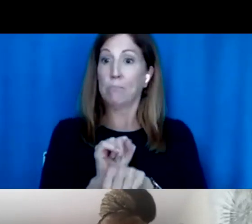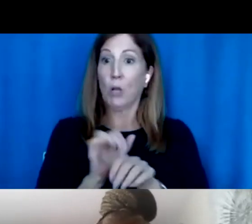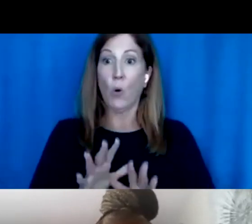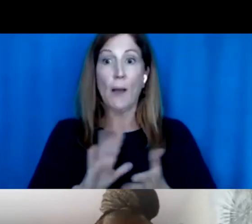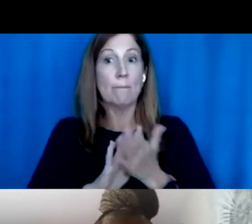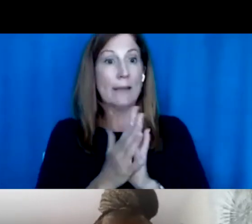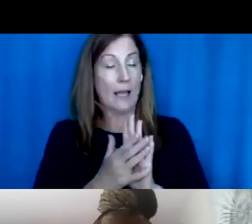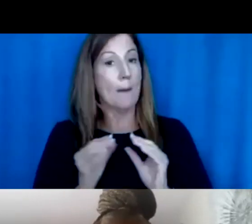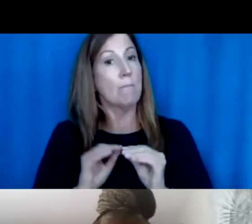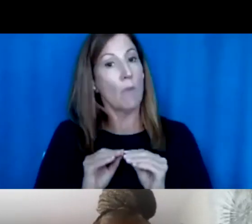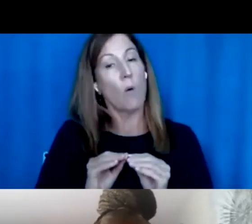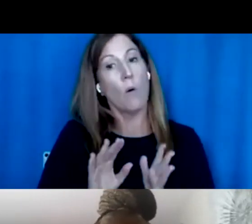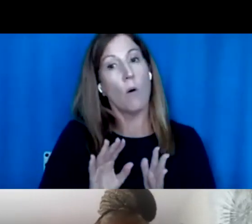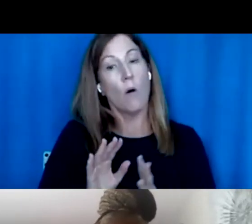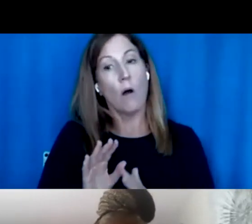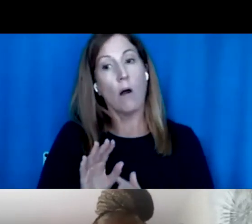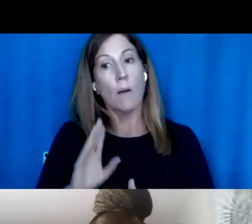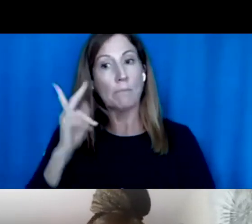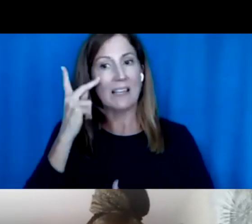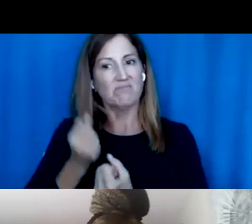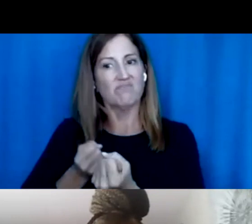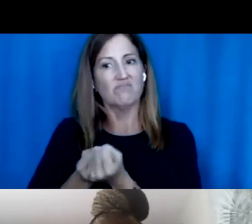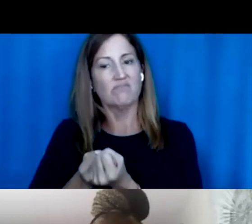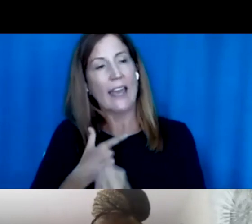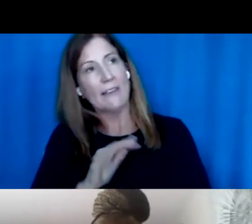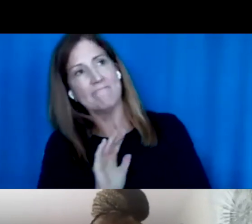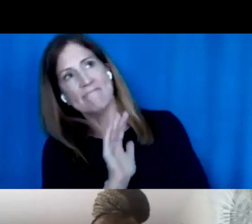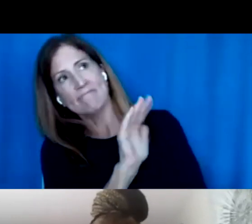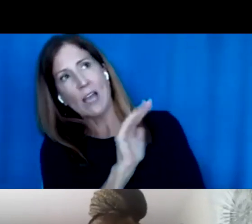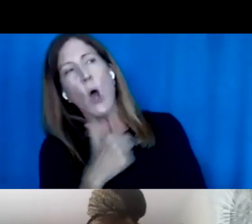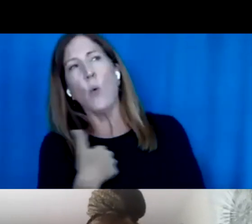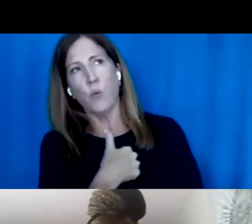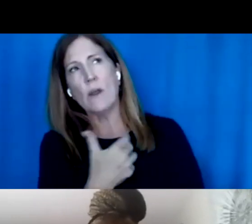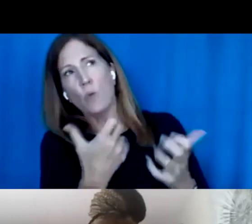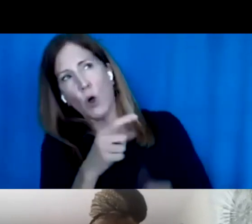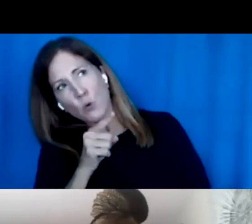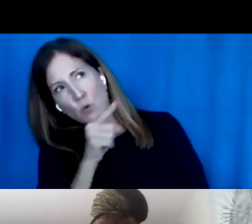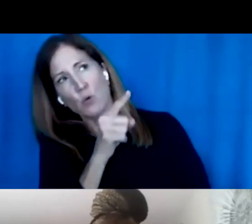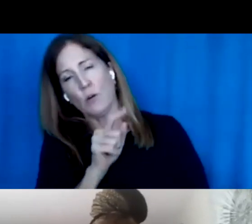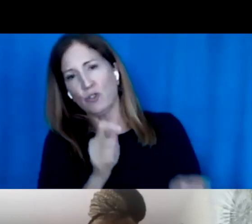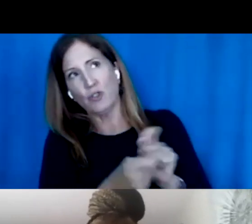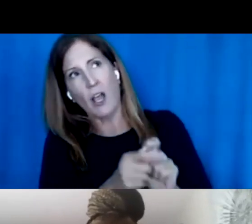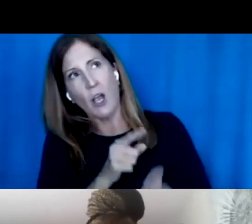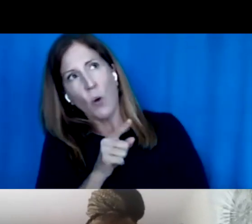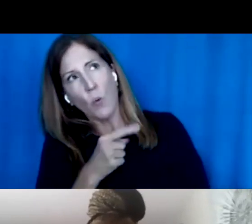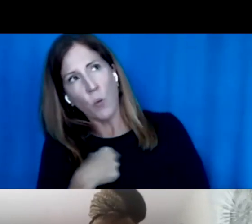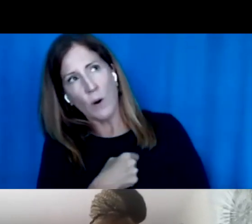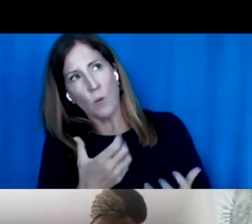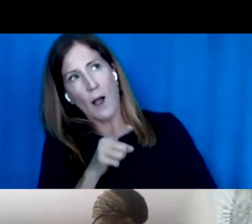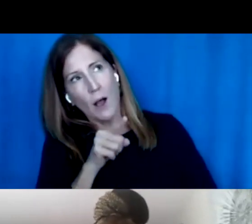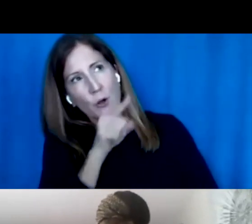and saying to their employer, we want change. We want you to do something. These are the things that we